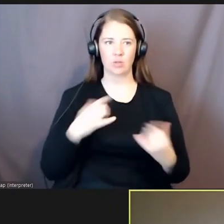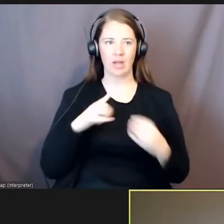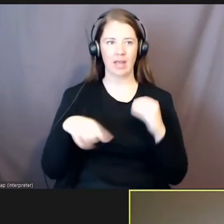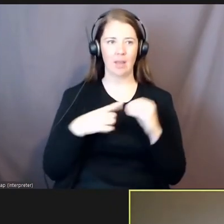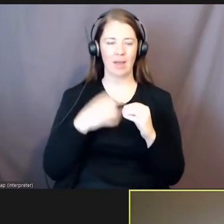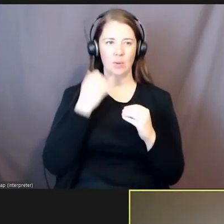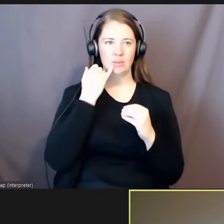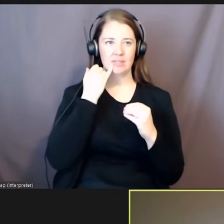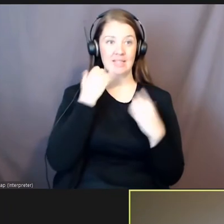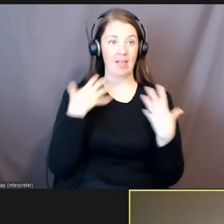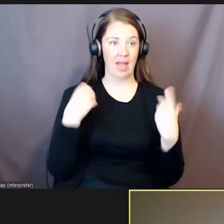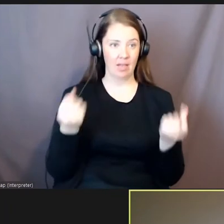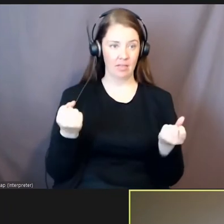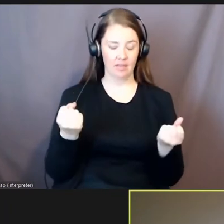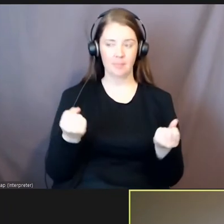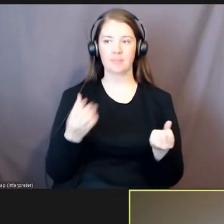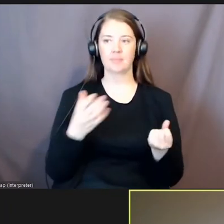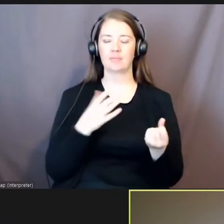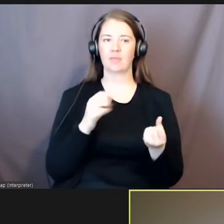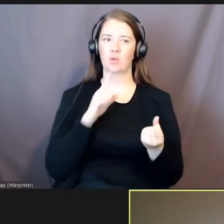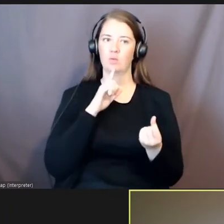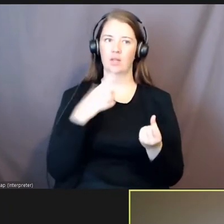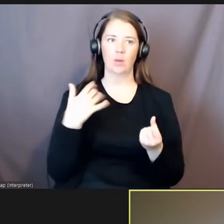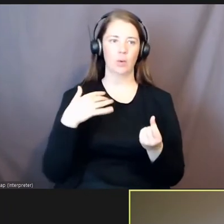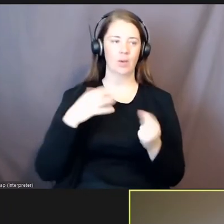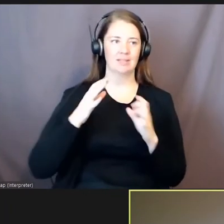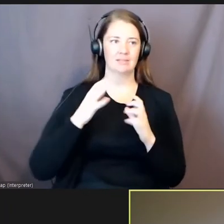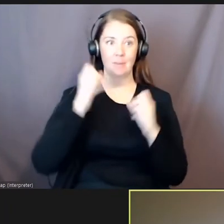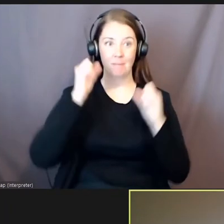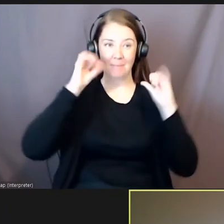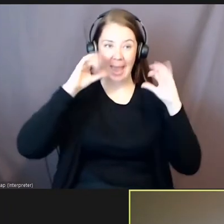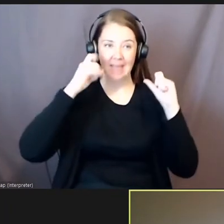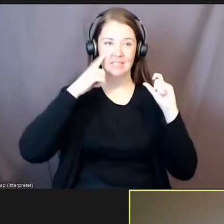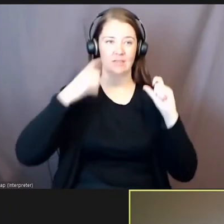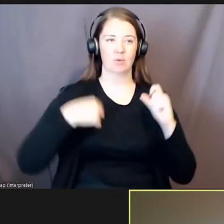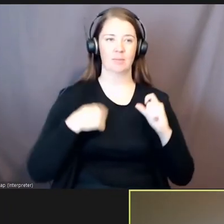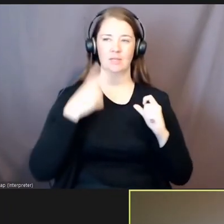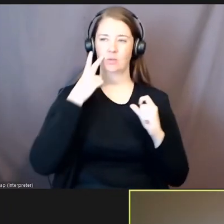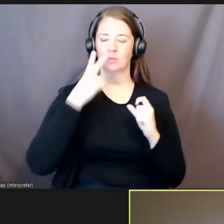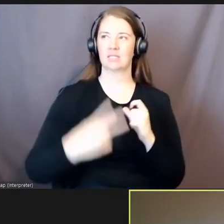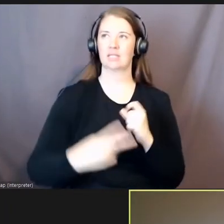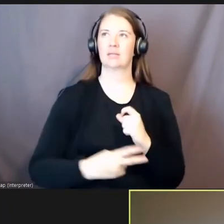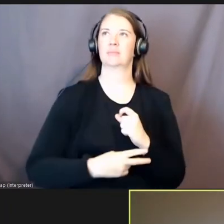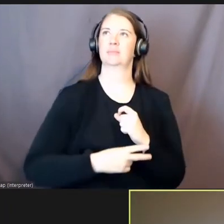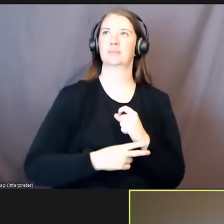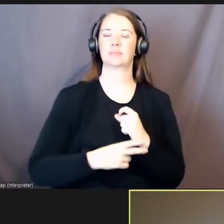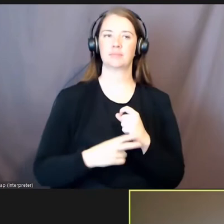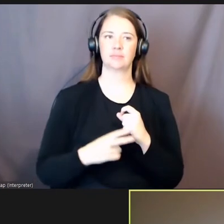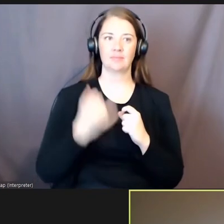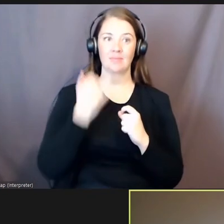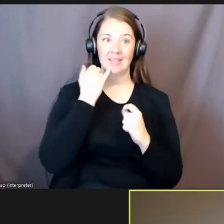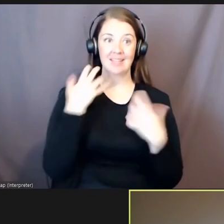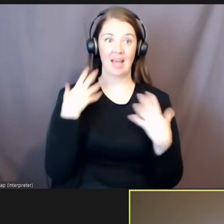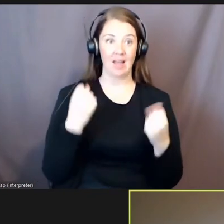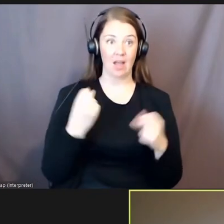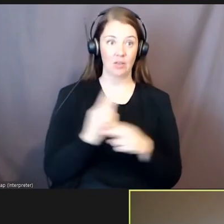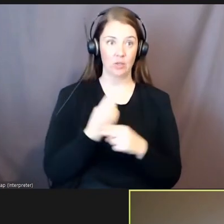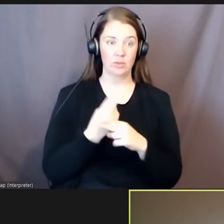telehealth, and it's really been amazing to me to see just the massive uptake in telehealth